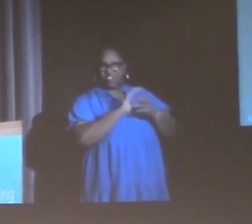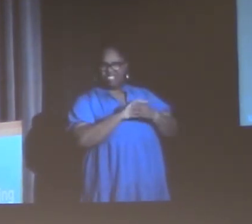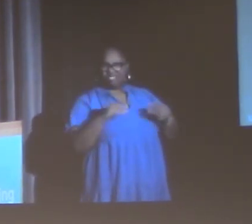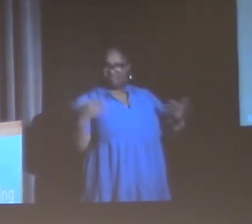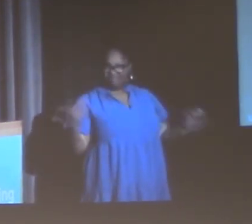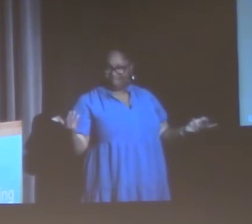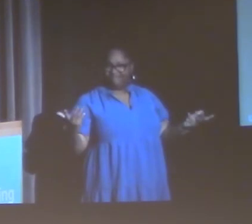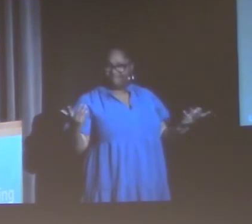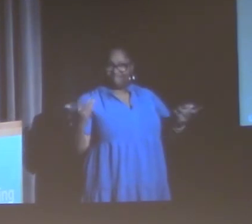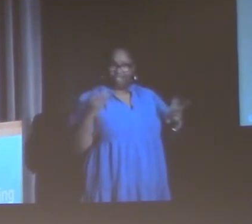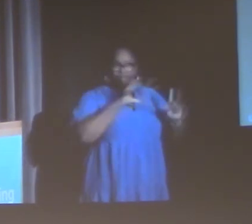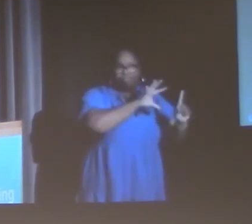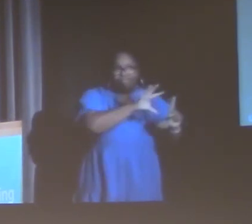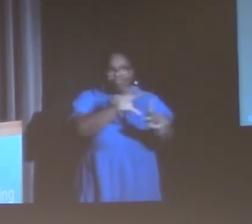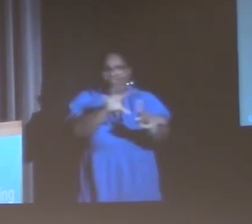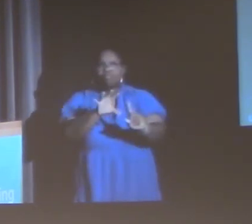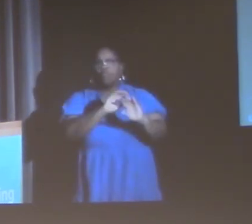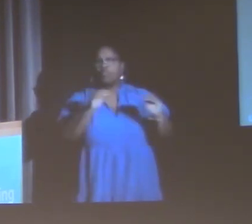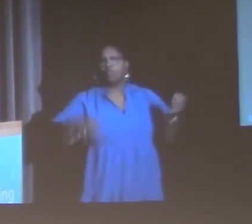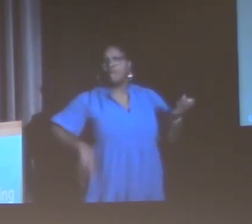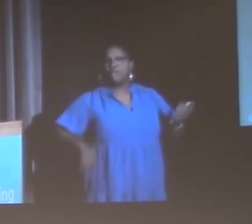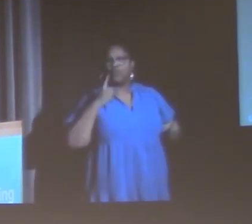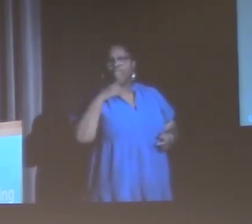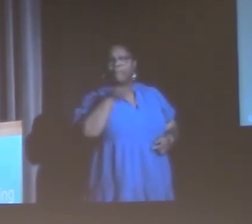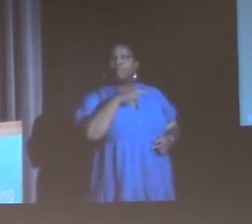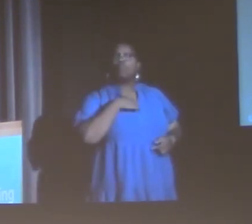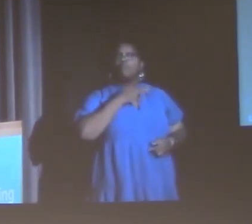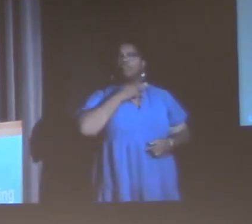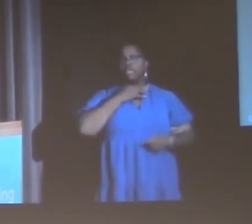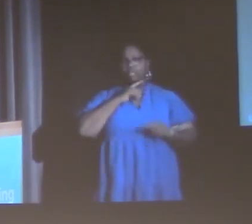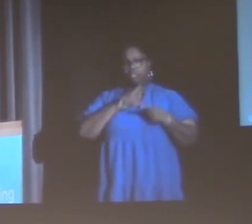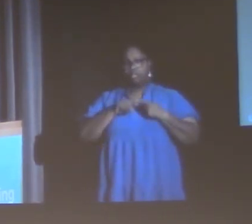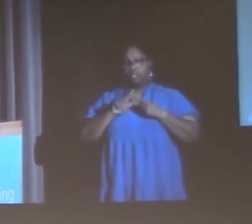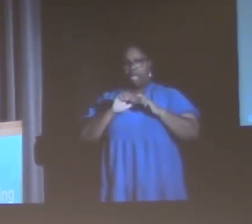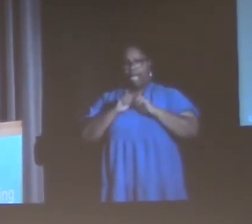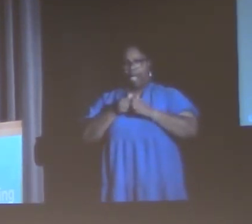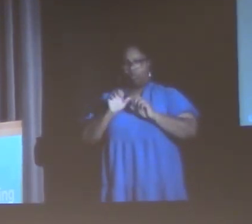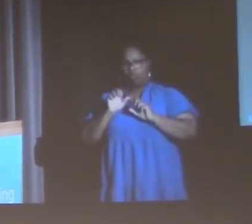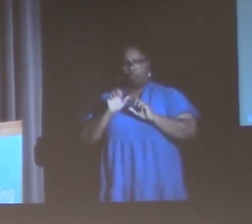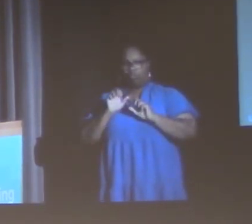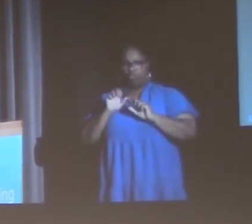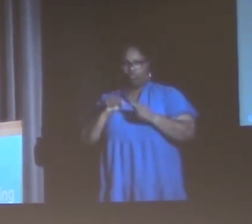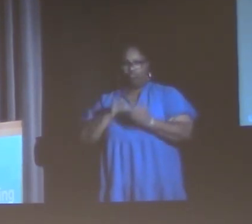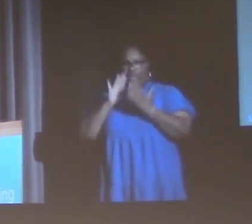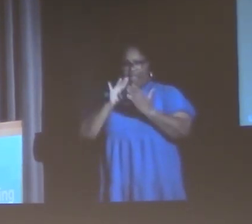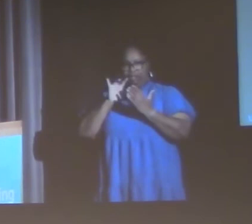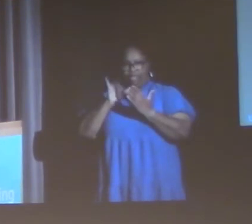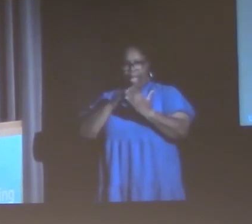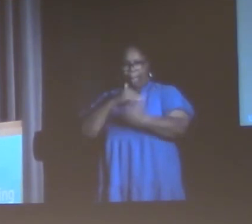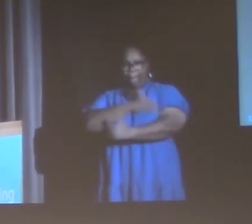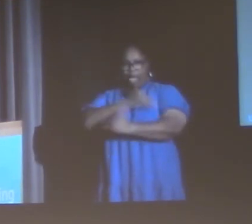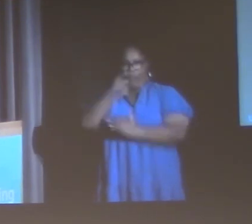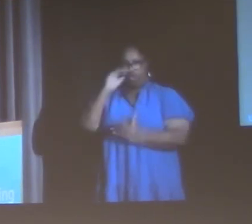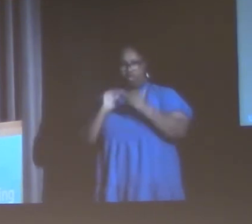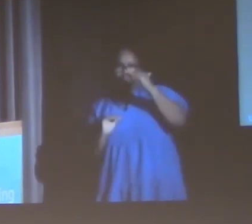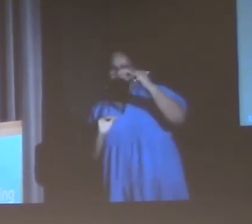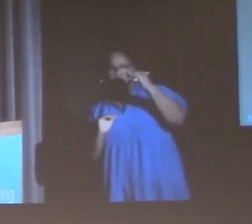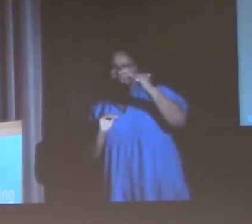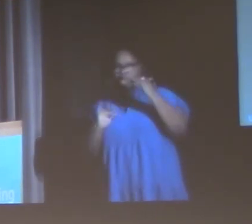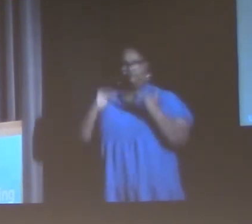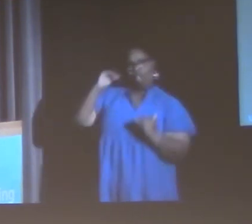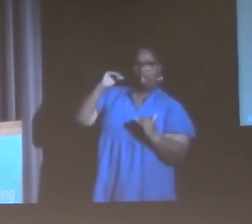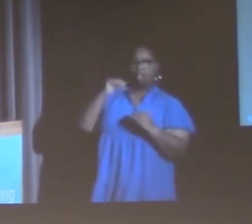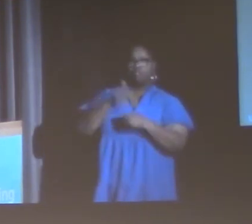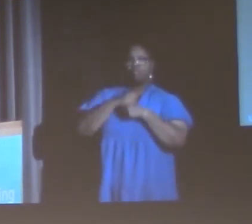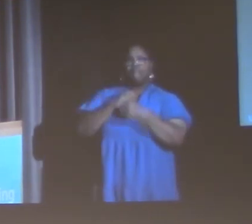that we're telling. So I'm curious to know, one, about how do you address the power dynamic to reach an ethical place, to create an ethical